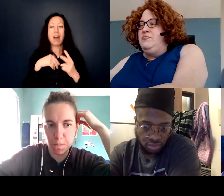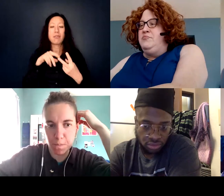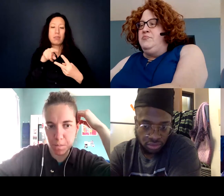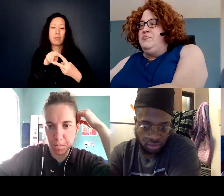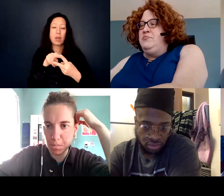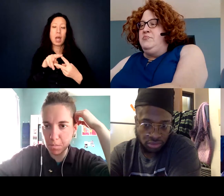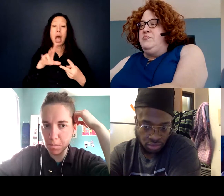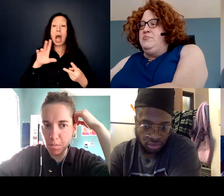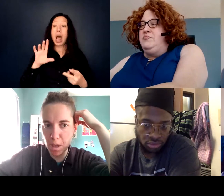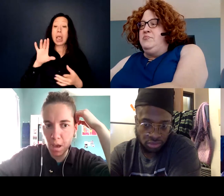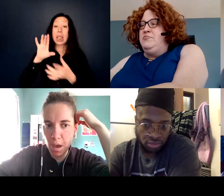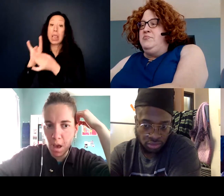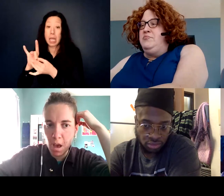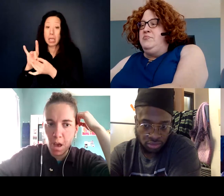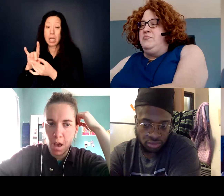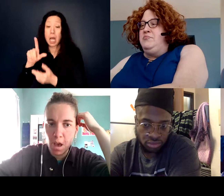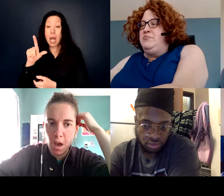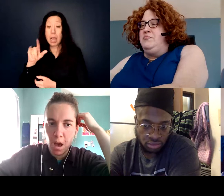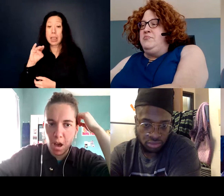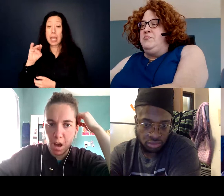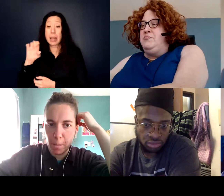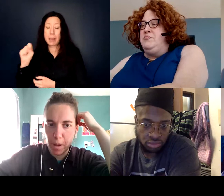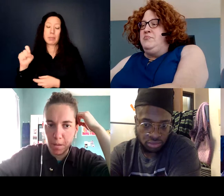on LIMS.